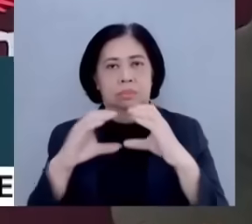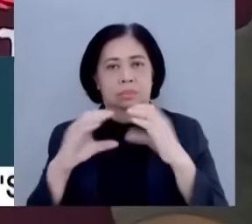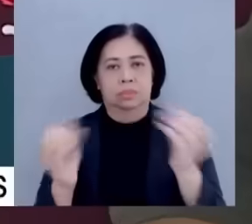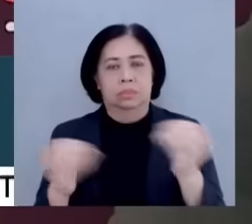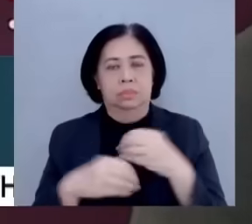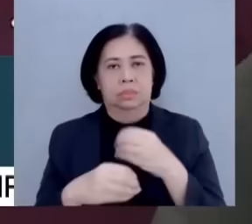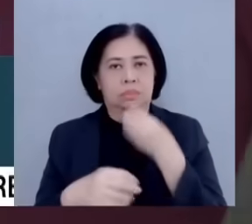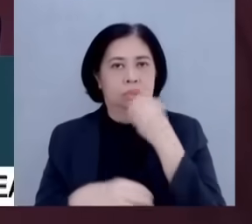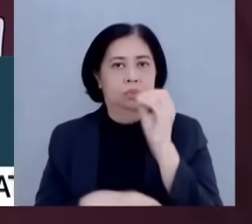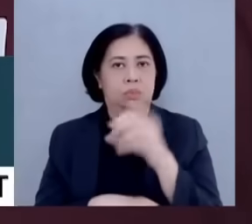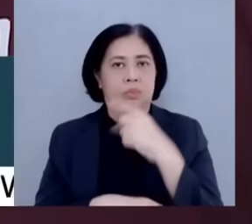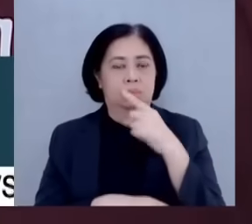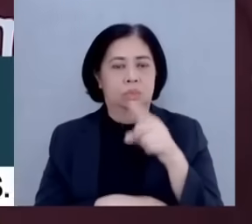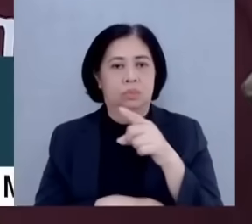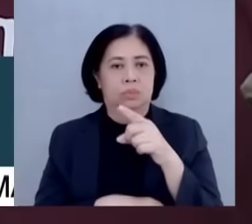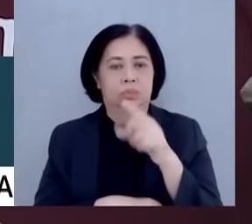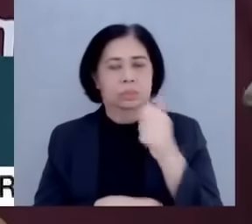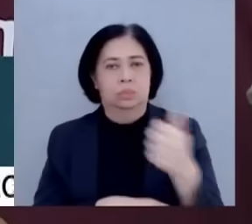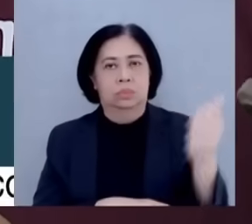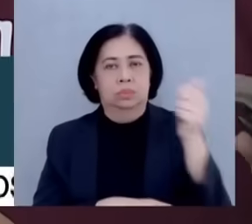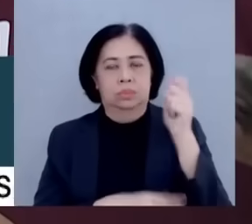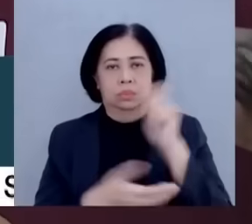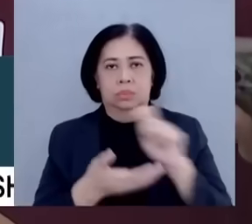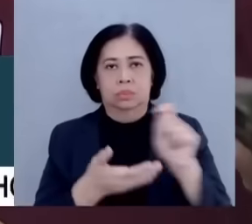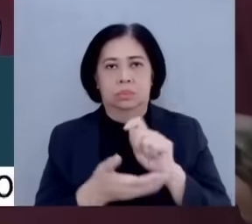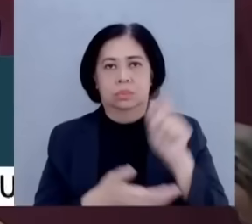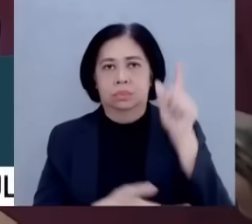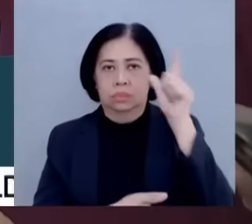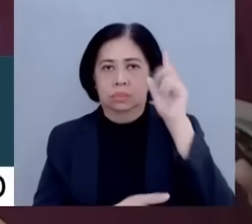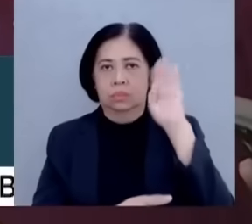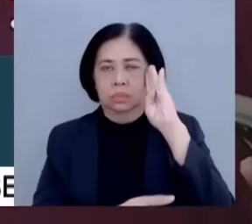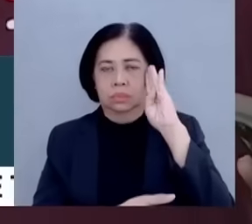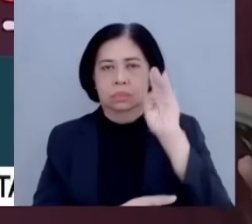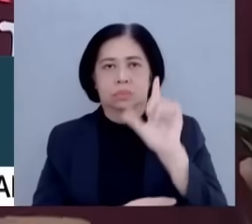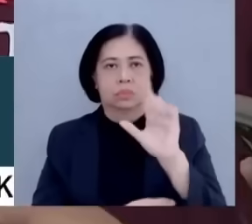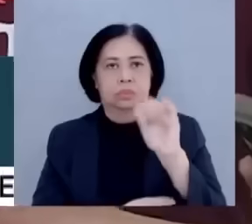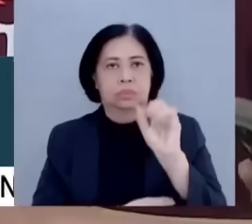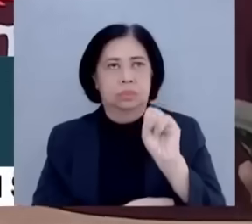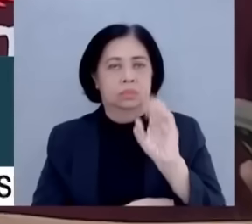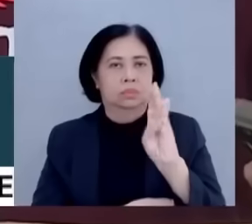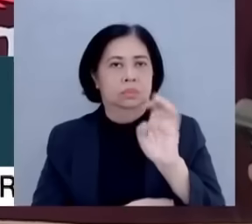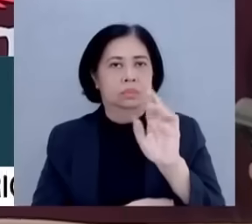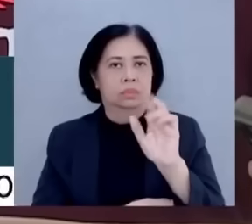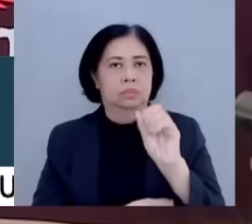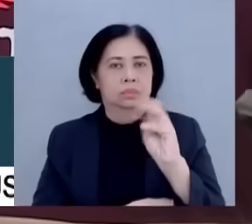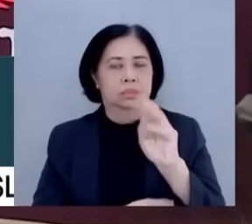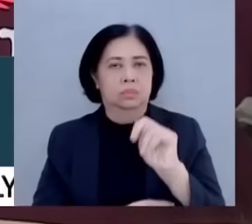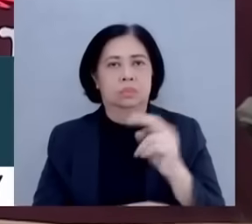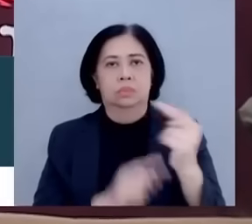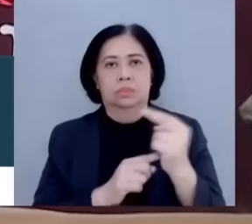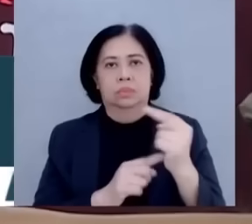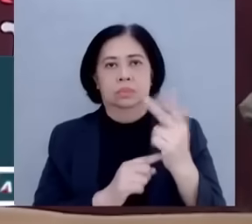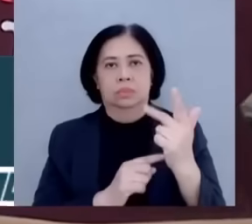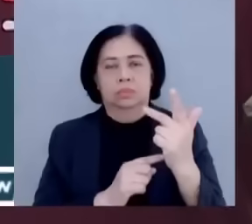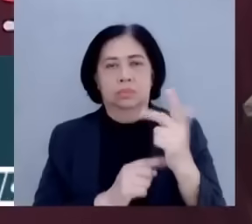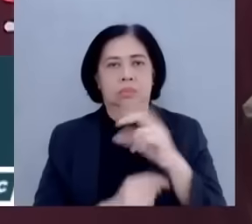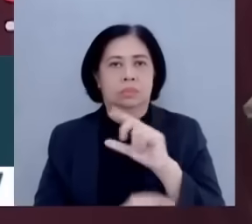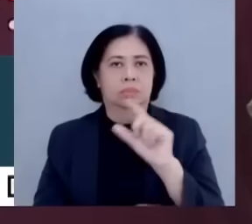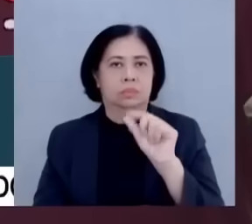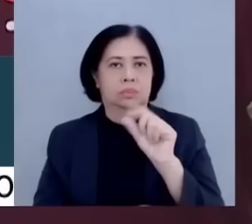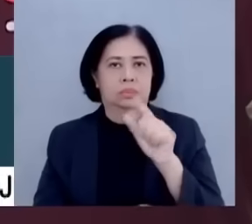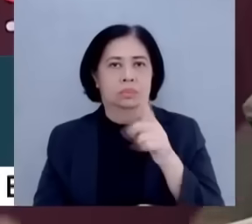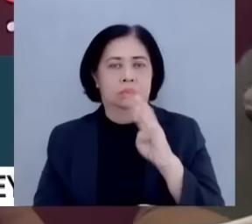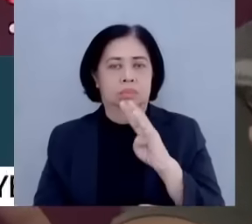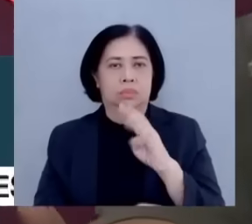order of Executive Secretary Lucas Bersamin dated November 23, 2024. The